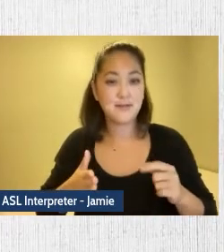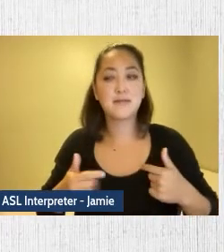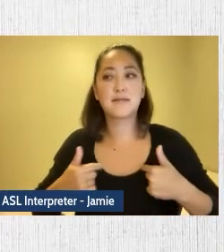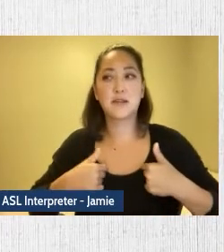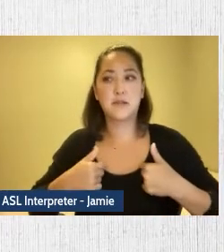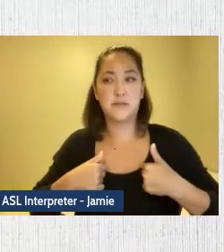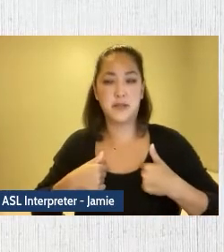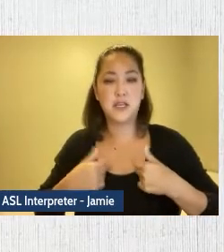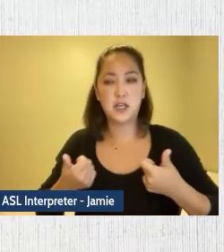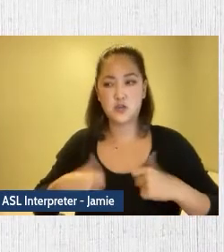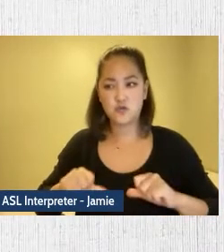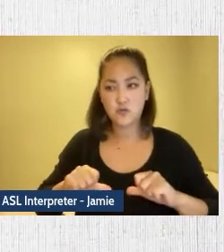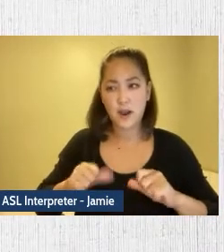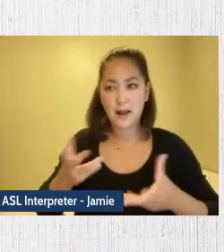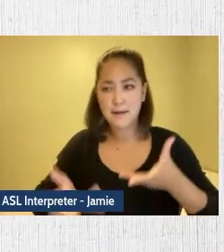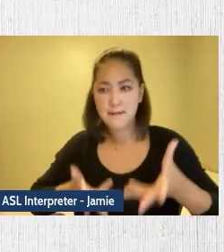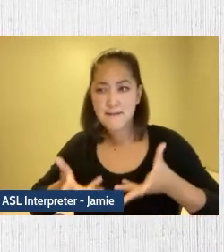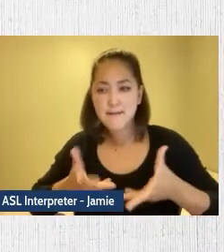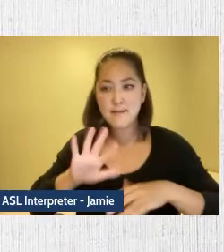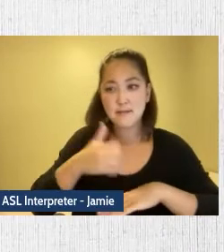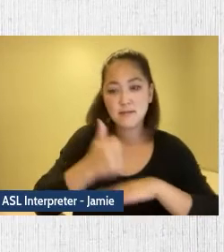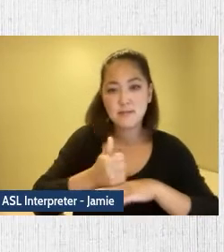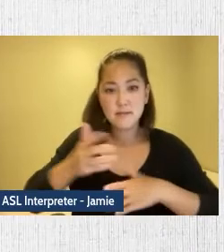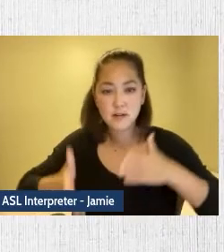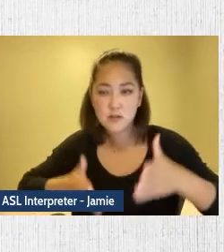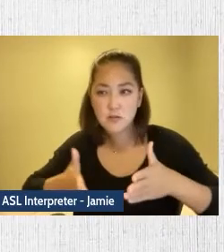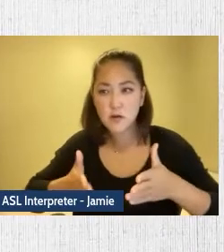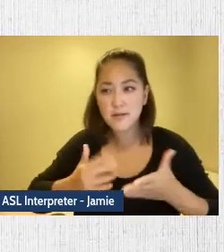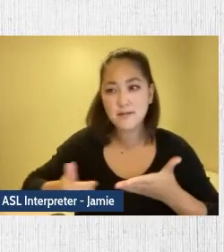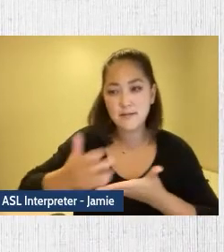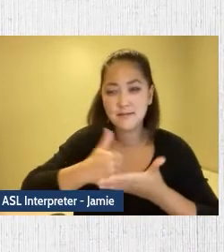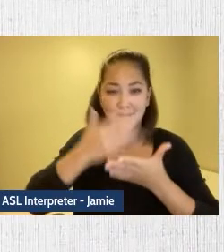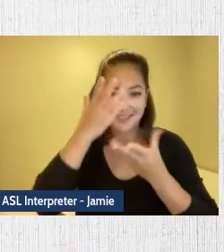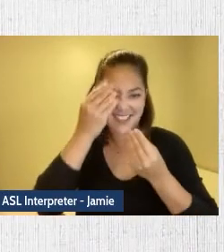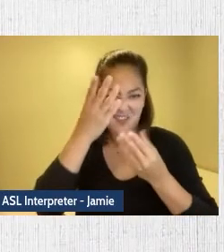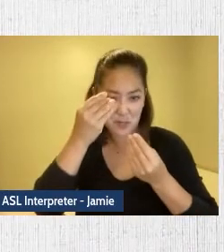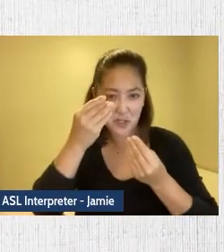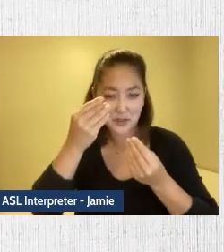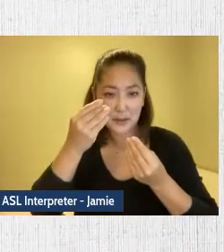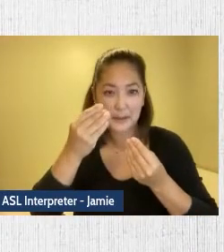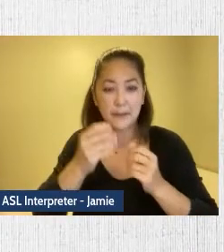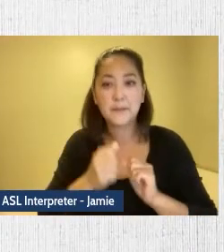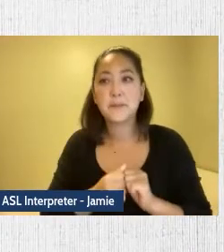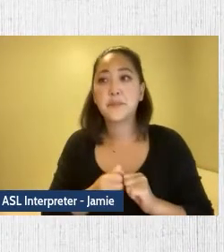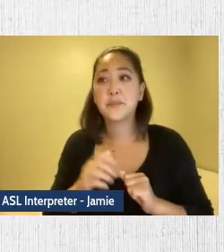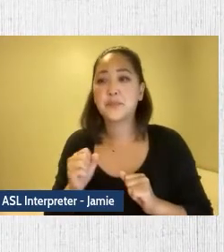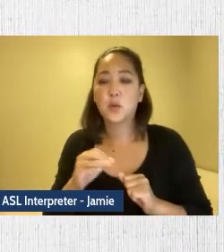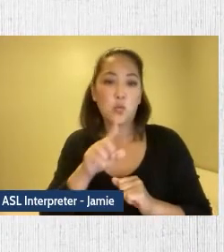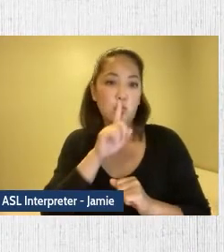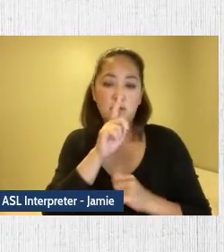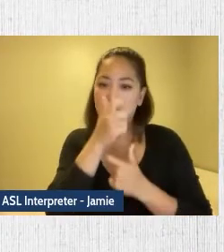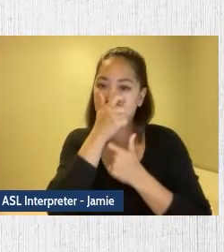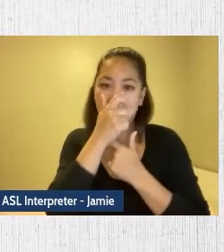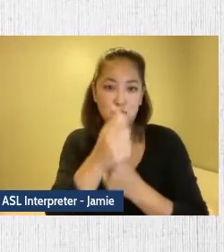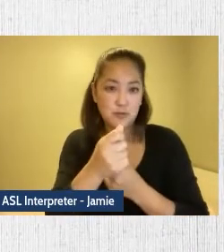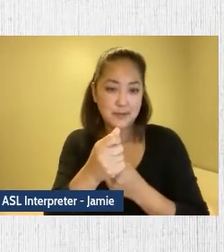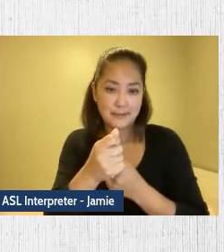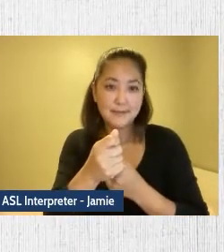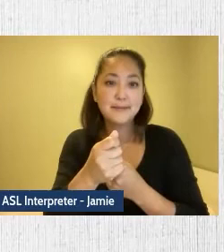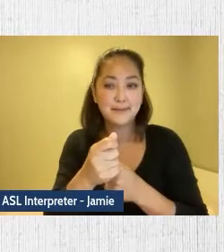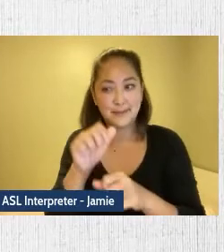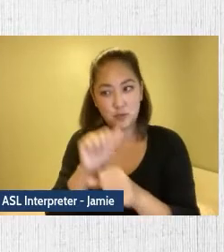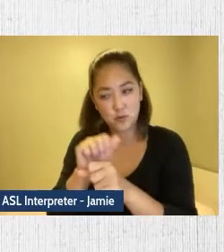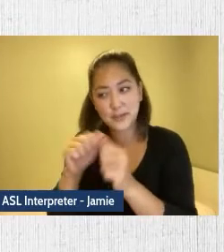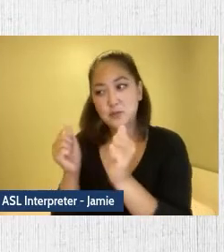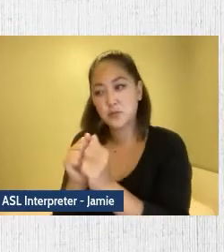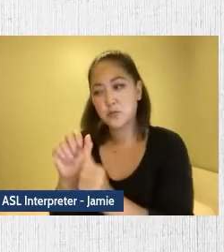to design this robot to automate the process of this data collection that they're trying to do. So it's been really interesting working with people from